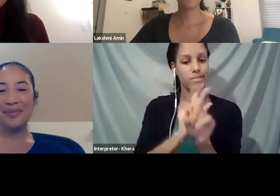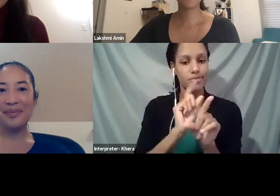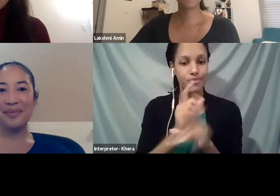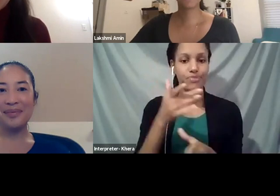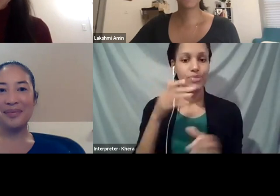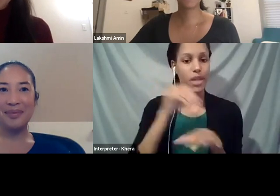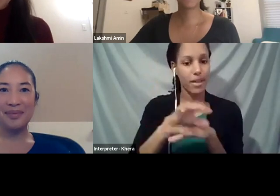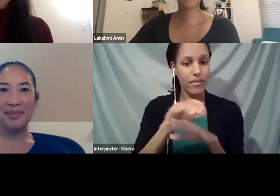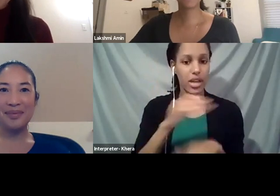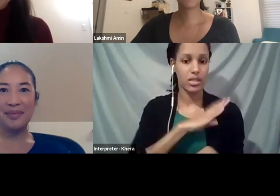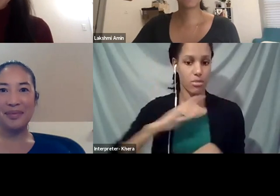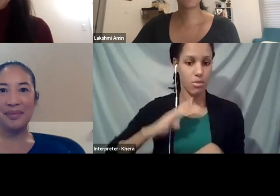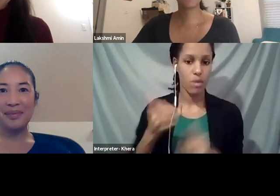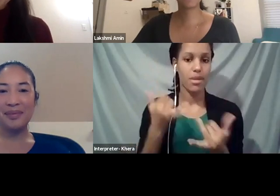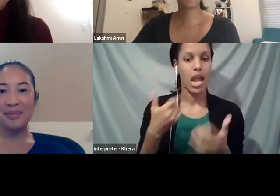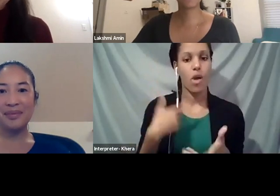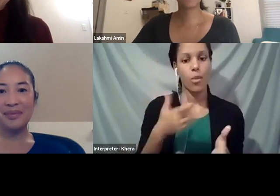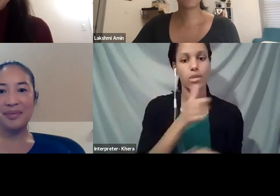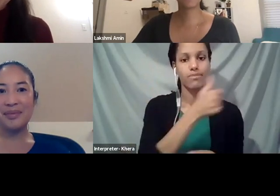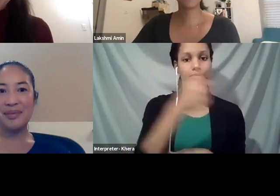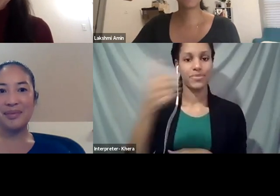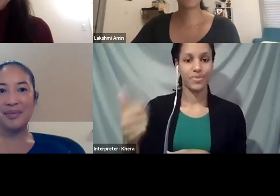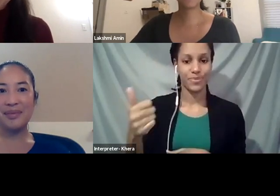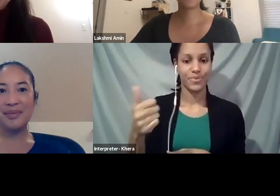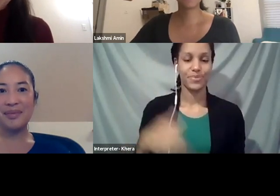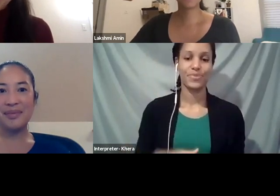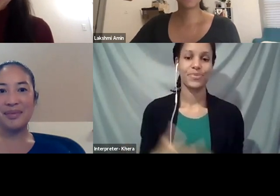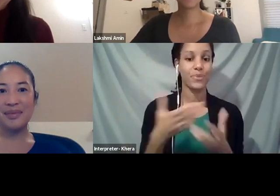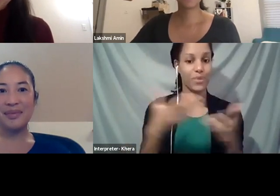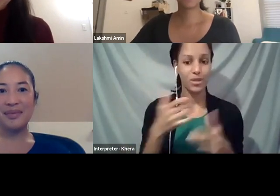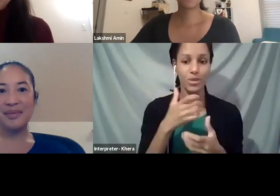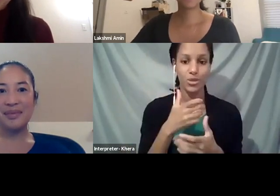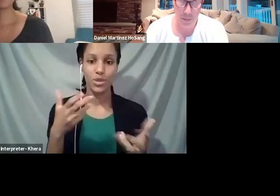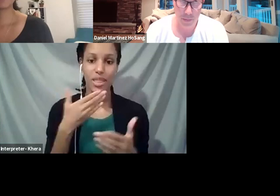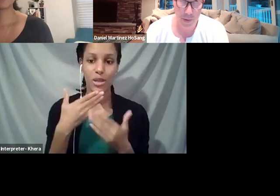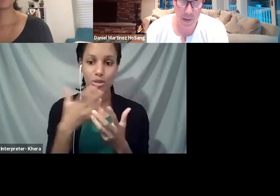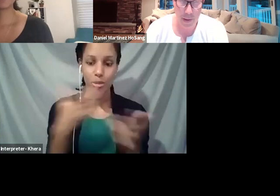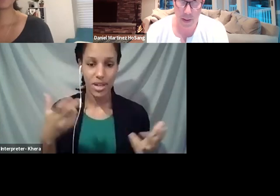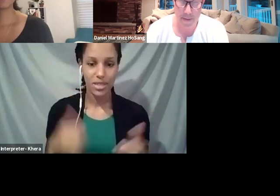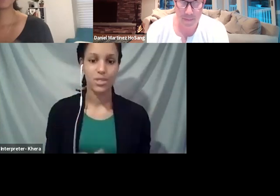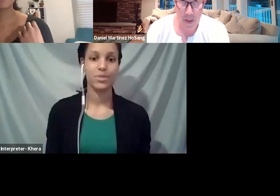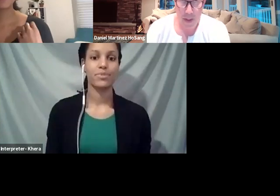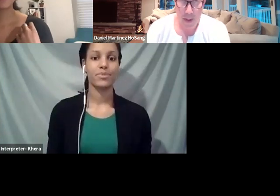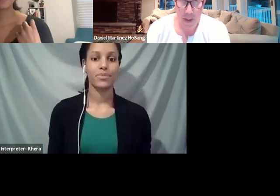now pass the virtual mic to him. Great. Oh, thank you so much, Dini. Thank you for those really